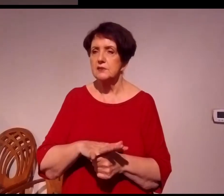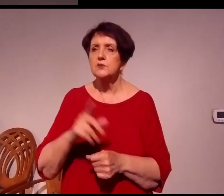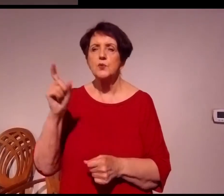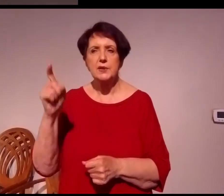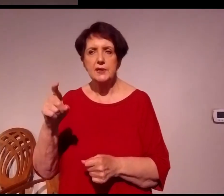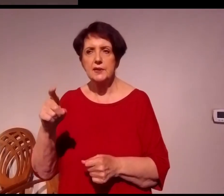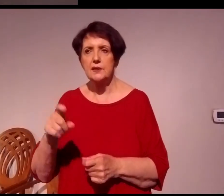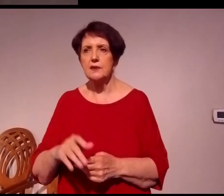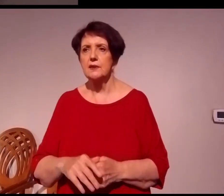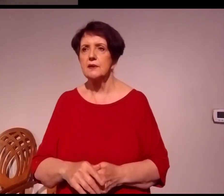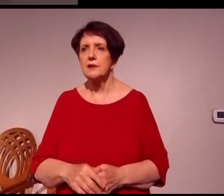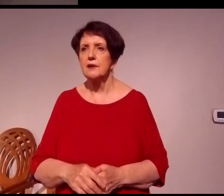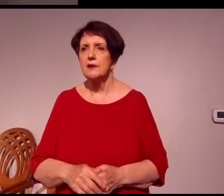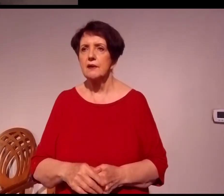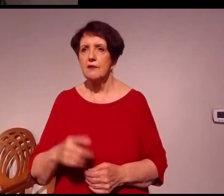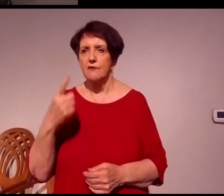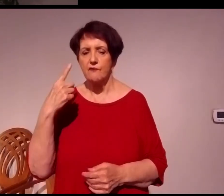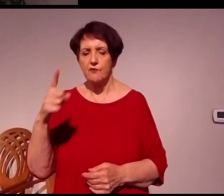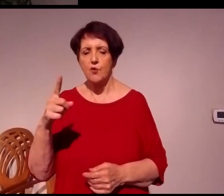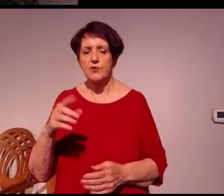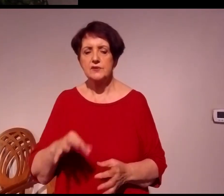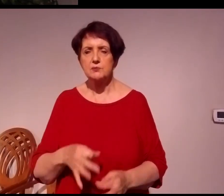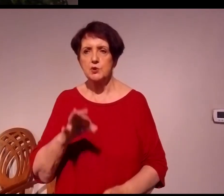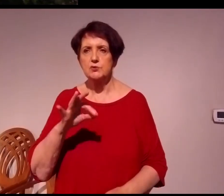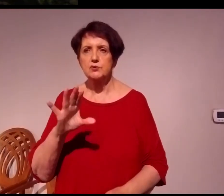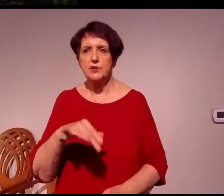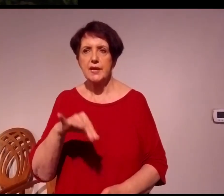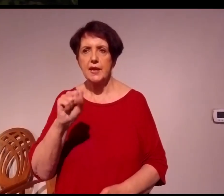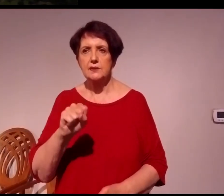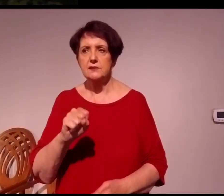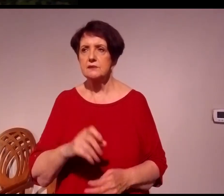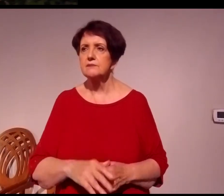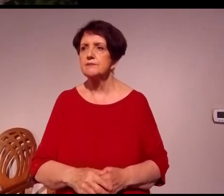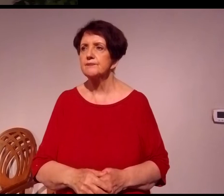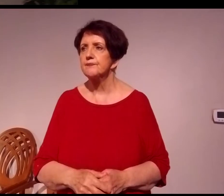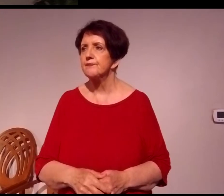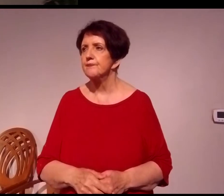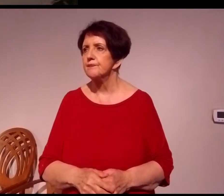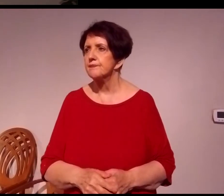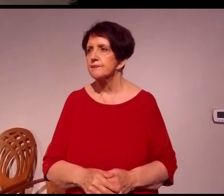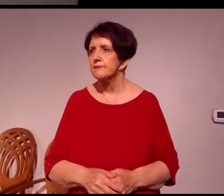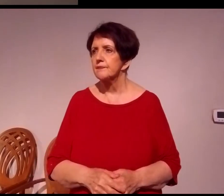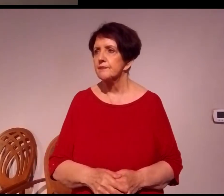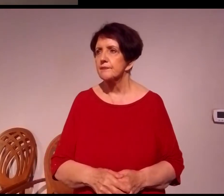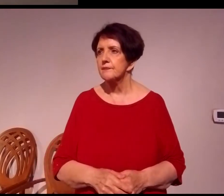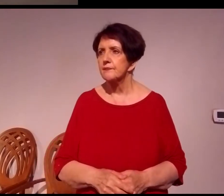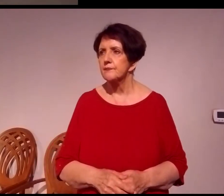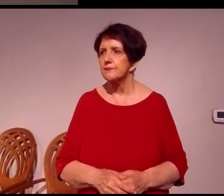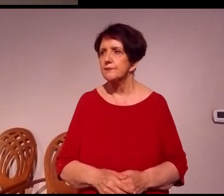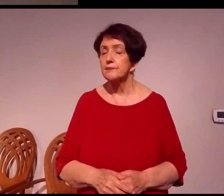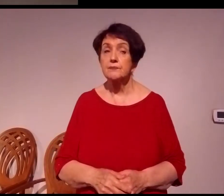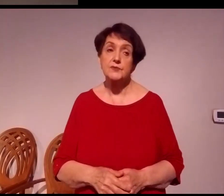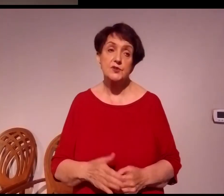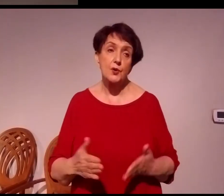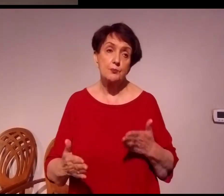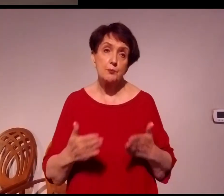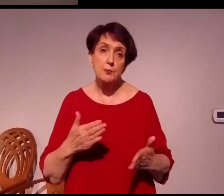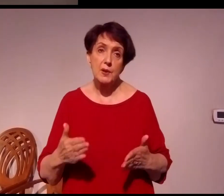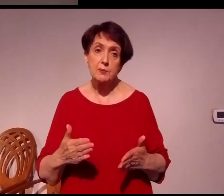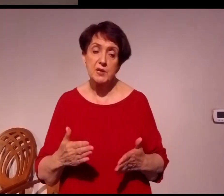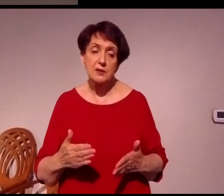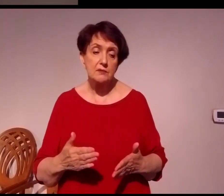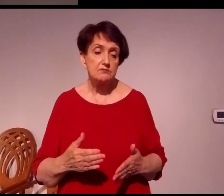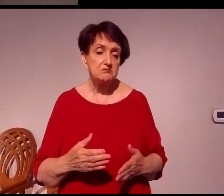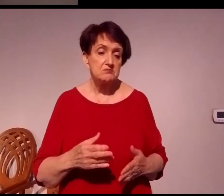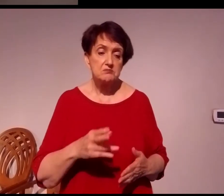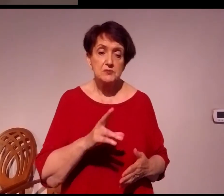need for the yes. Do you see? So while it might be about saying no at work or saying